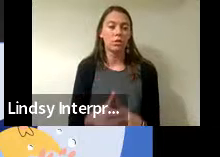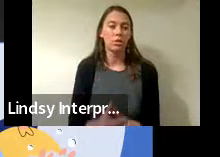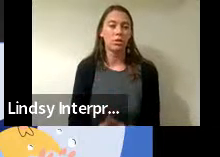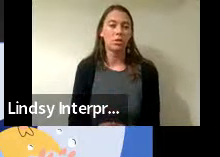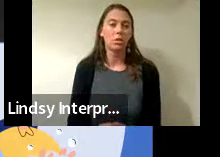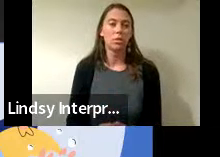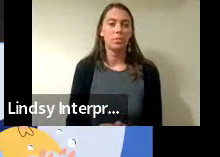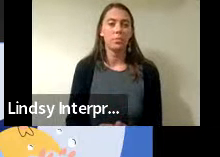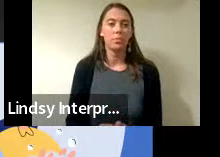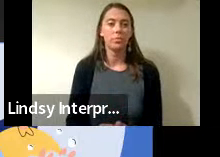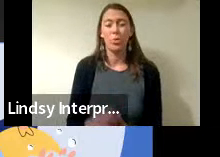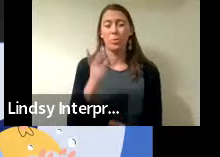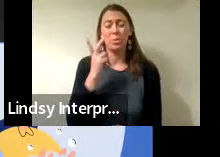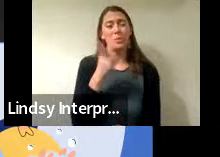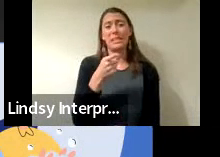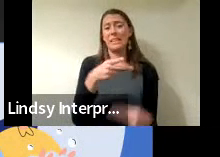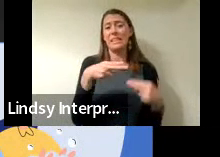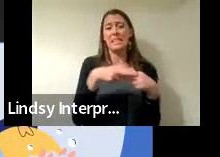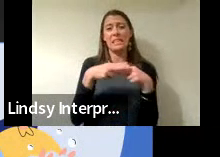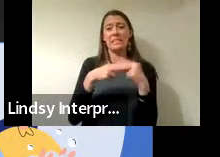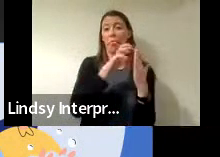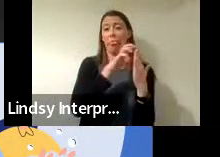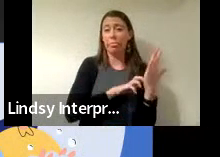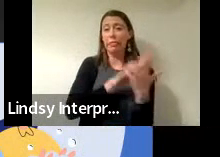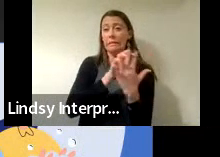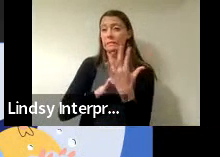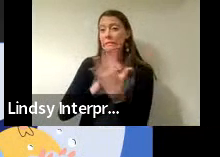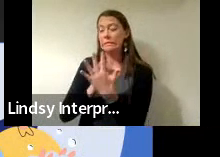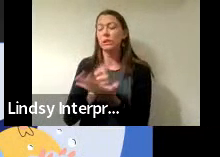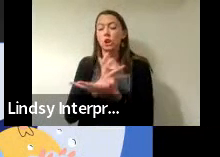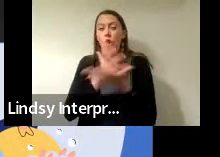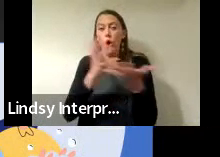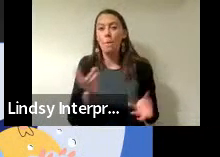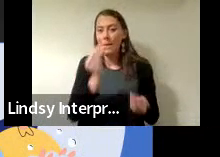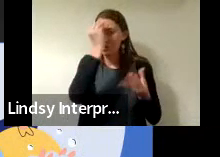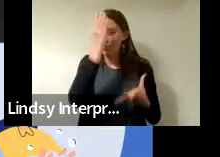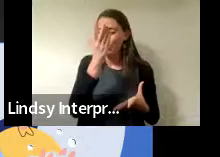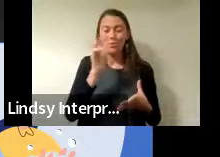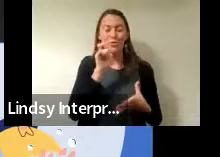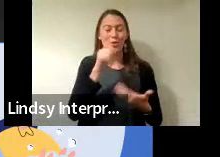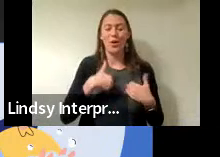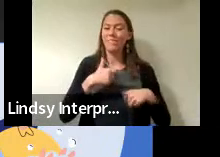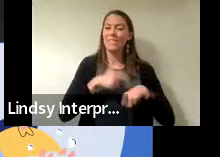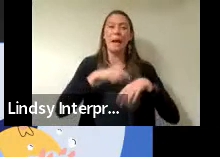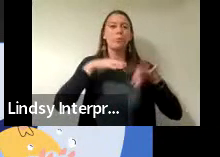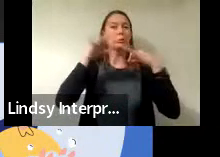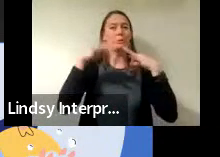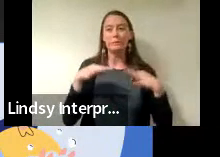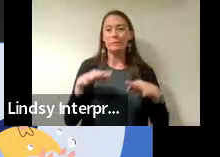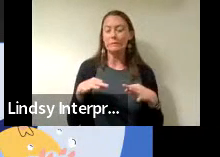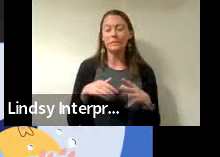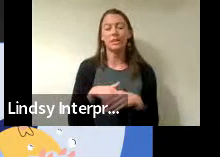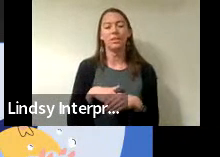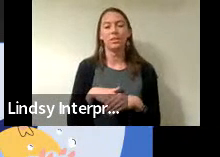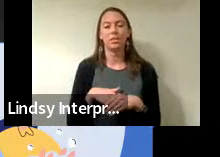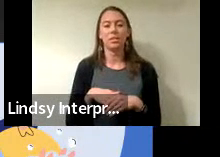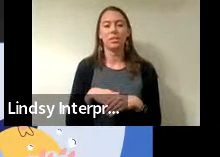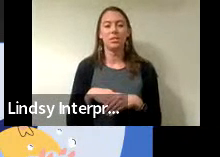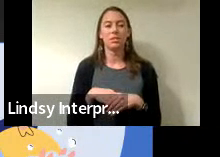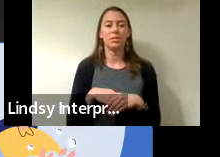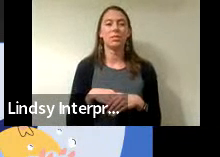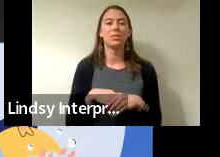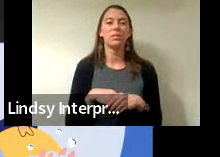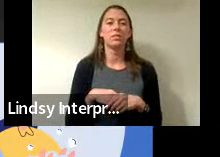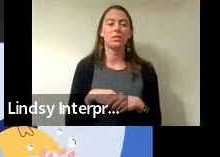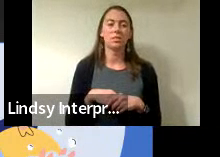lot of information. So I'm not going through every one of these bullets. I'm not going to drag everyone through that right now. And the very last one is looking at our infrastructure.